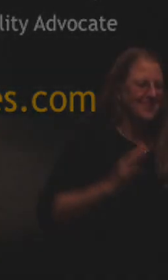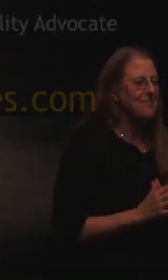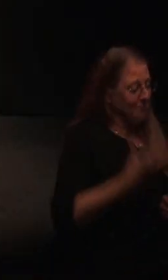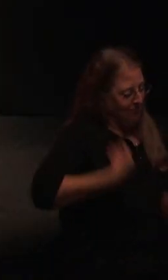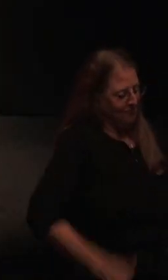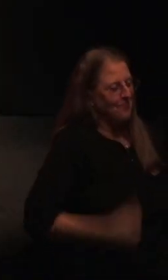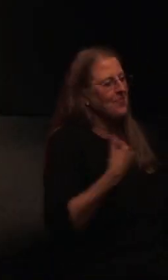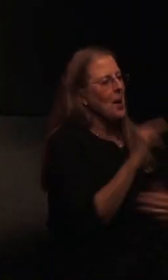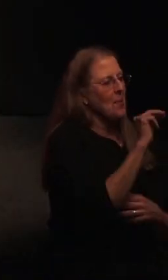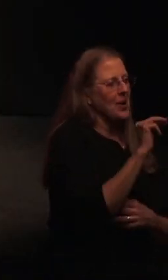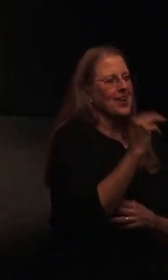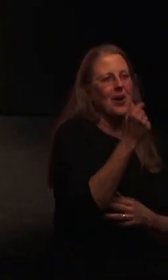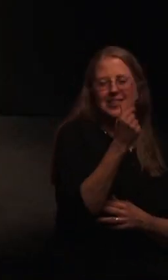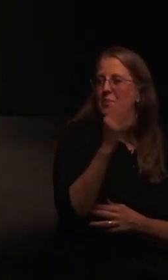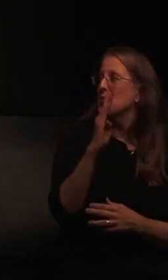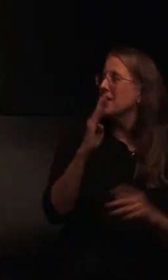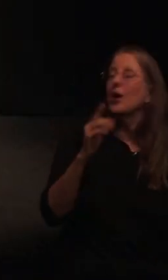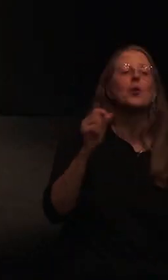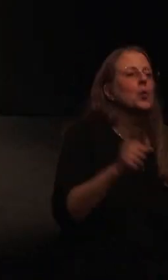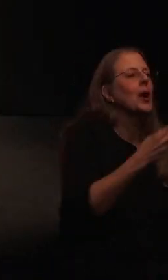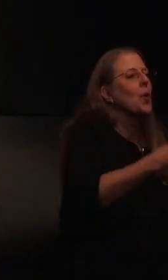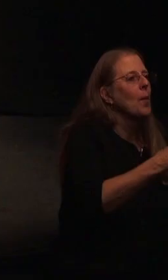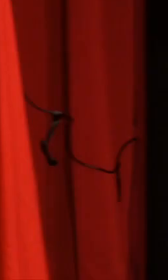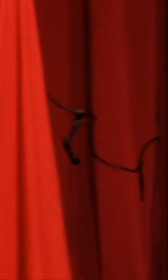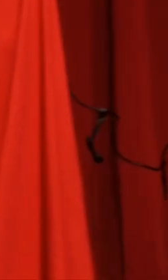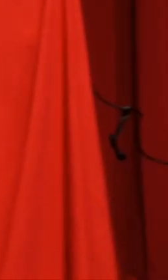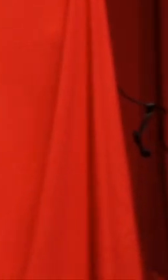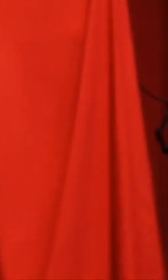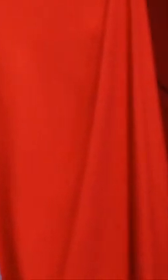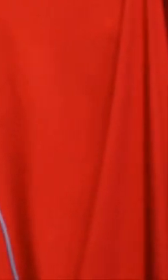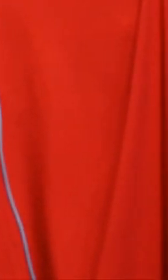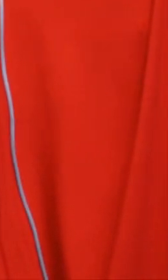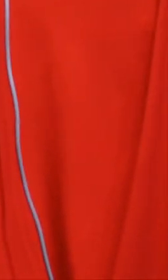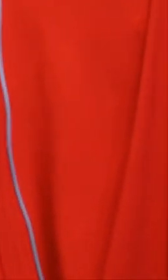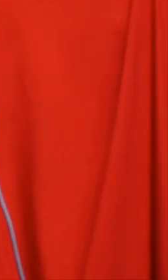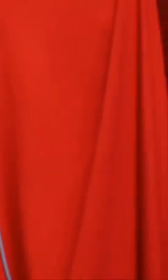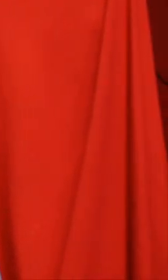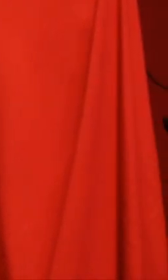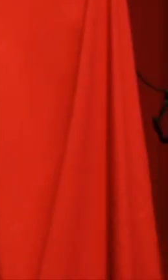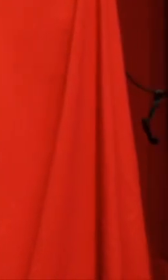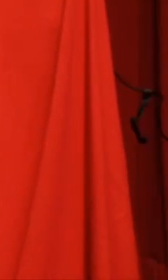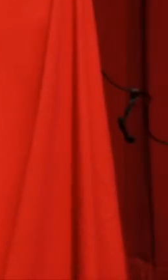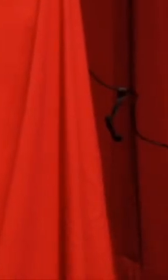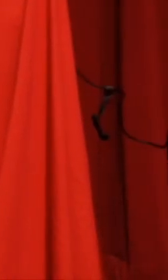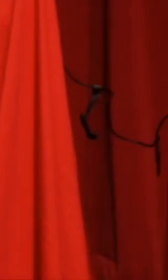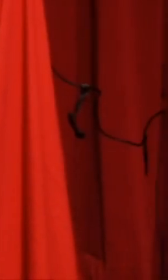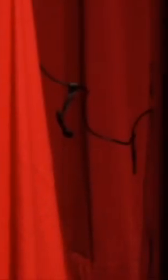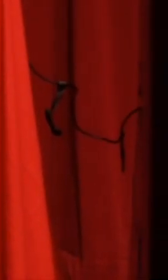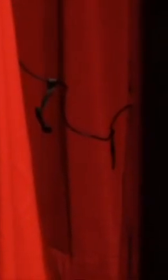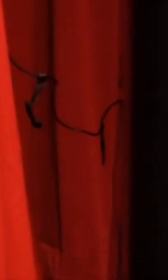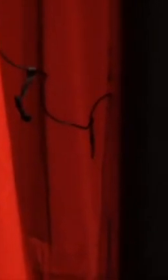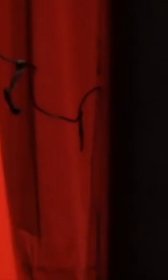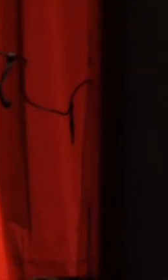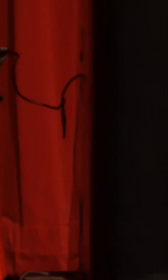So my name is Maria Grazia Butita. You may call me Maria at any point. First of all, thank you, Linda, and they said